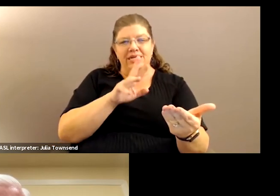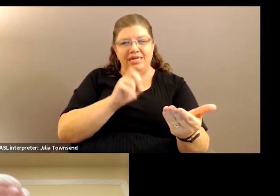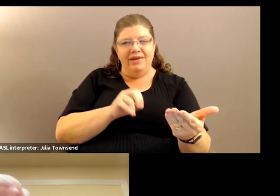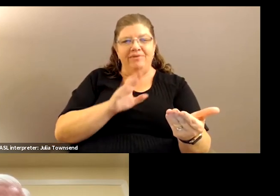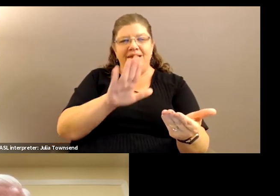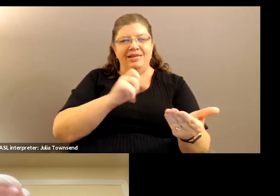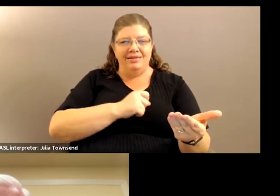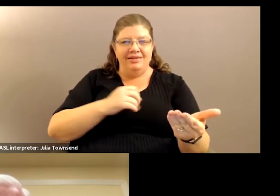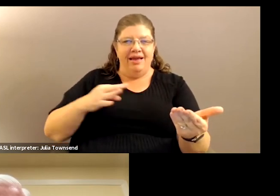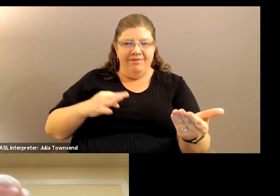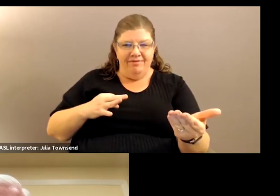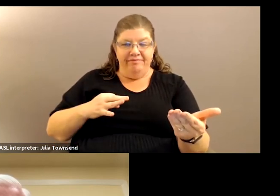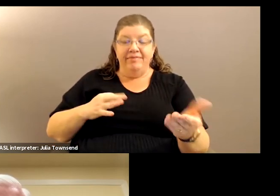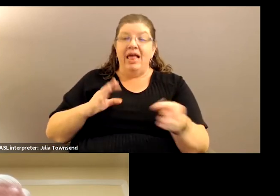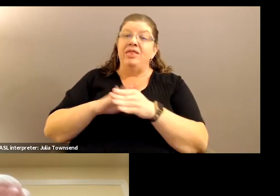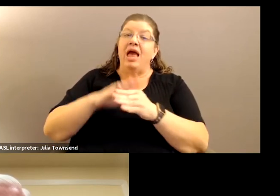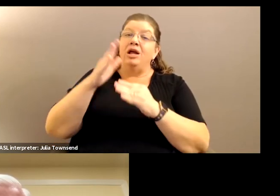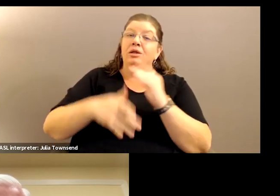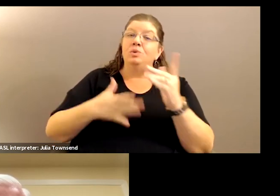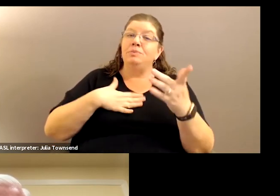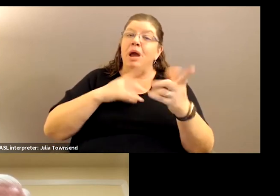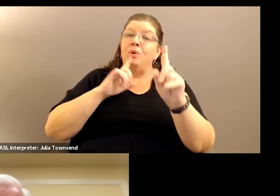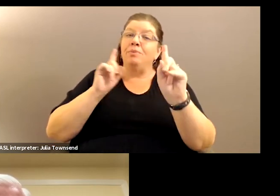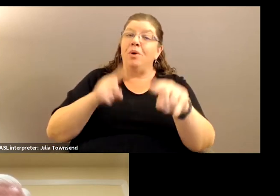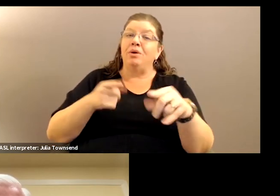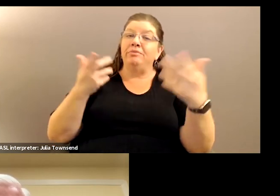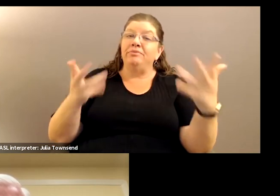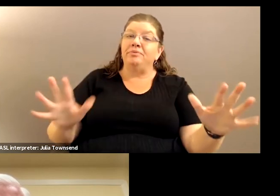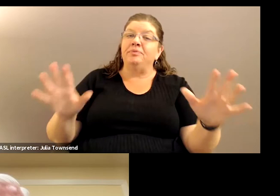staff and that concludes my report